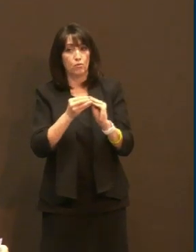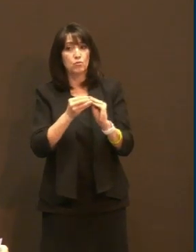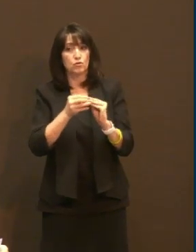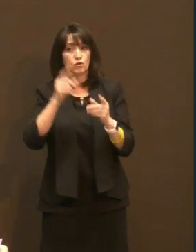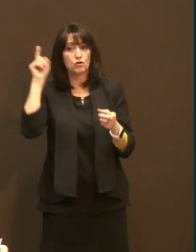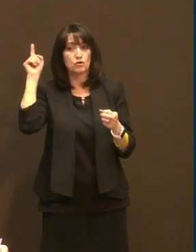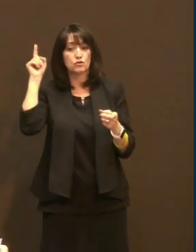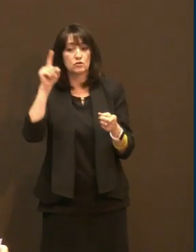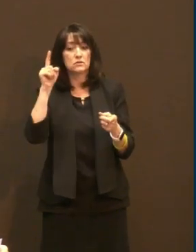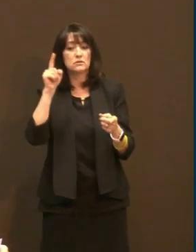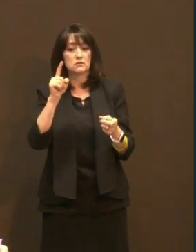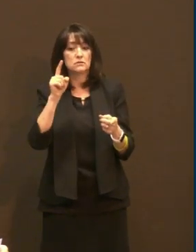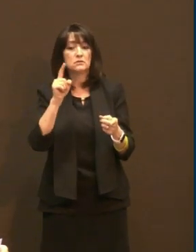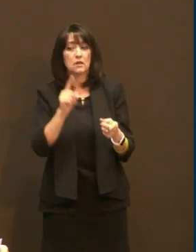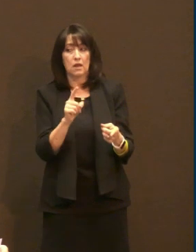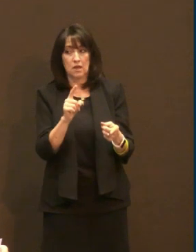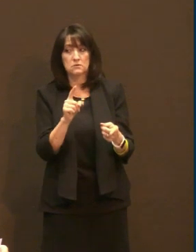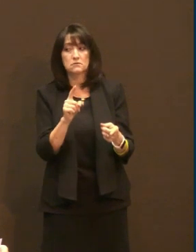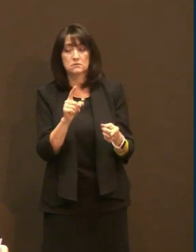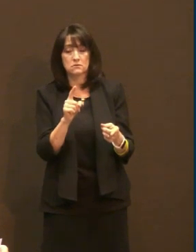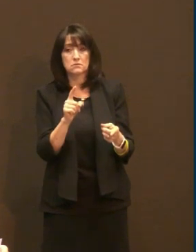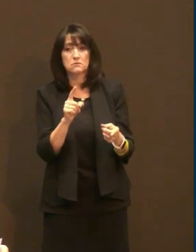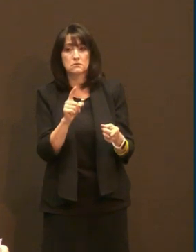would recommend people